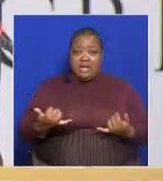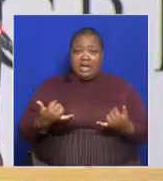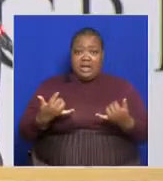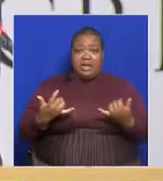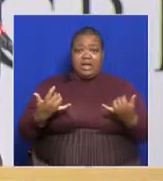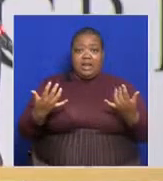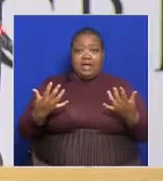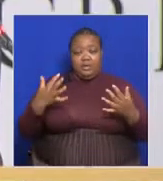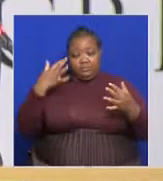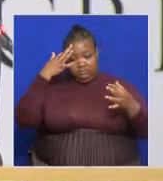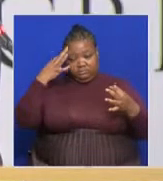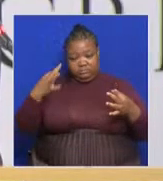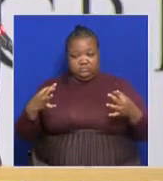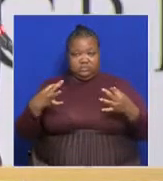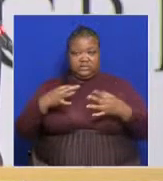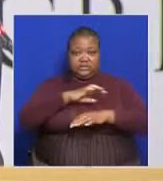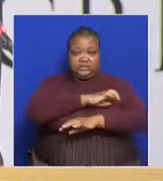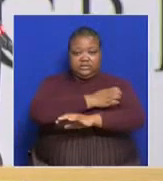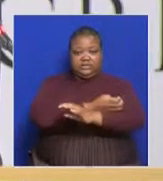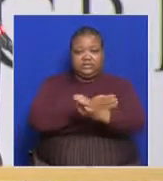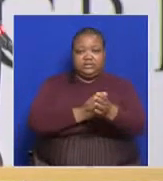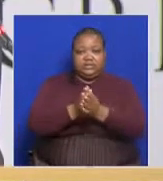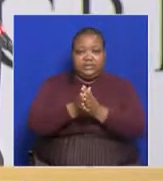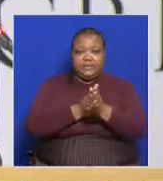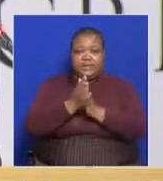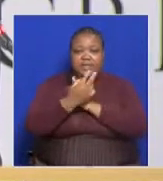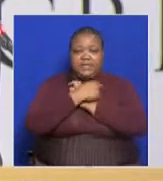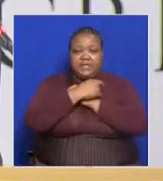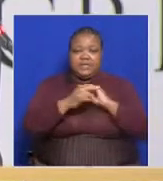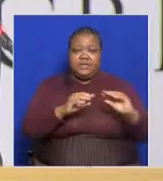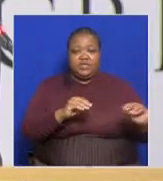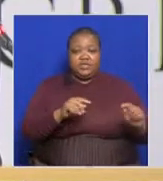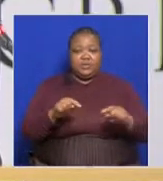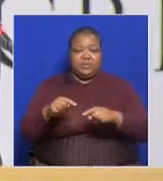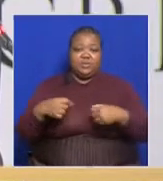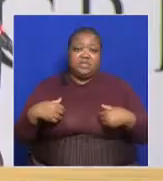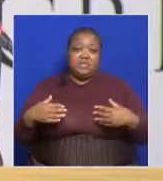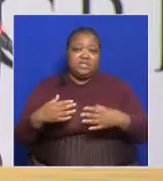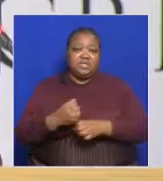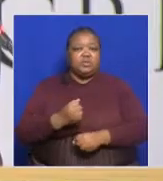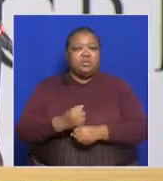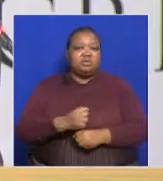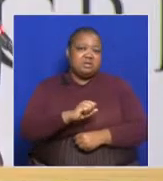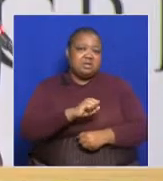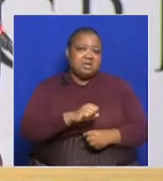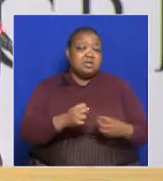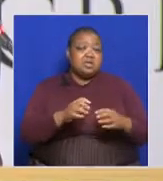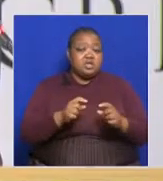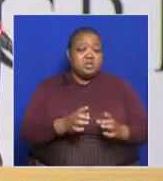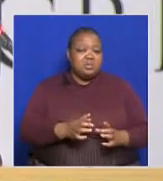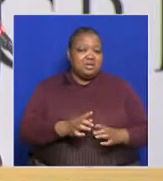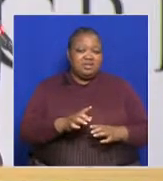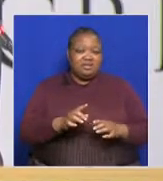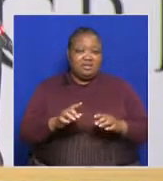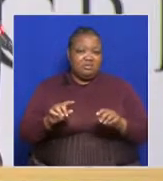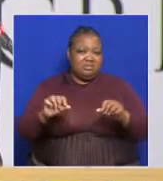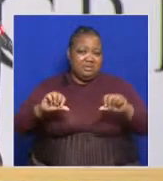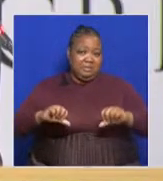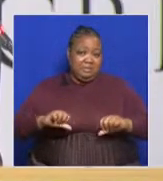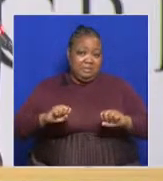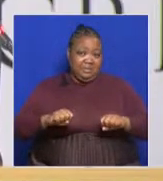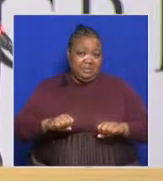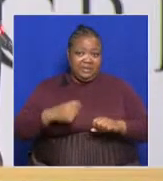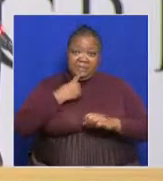energy while I'm on leave to go start working, then I can agree with you, Commissioner, that it doesn't look good. But if you find out from